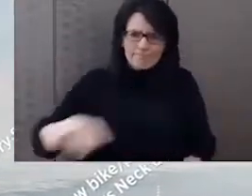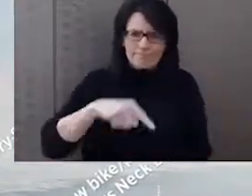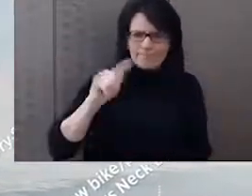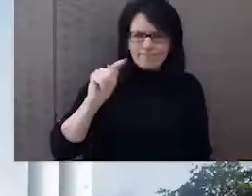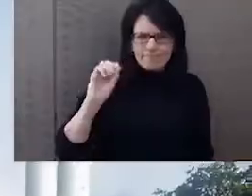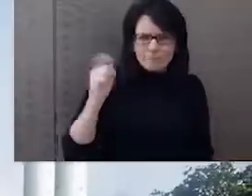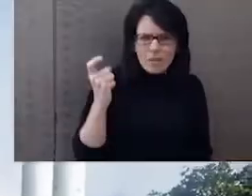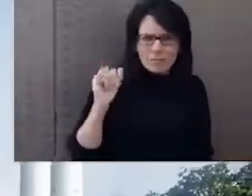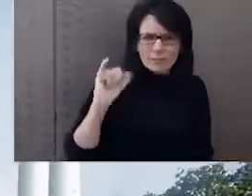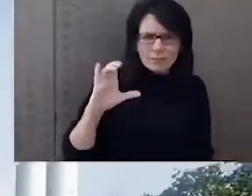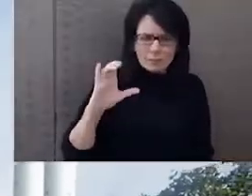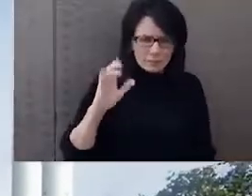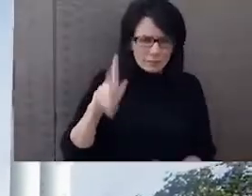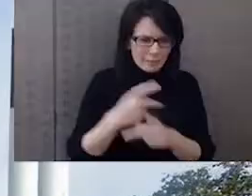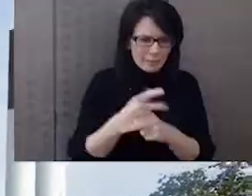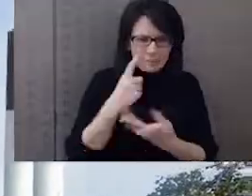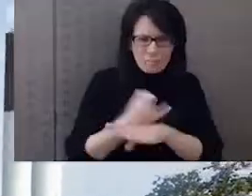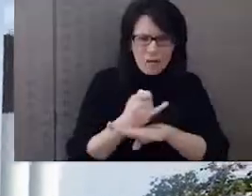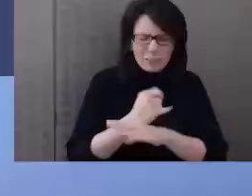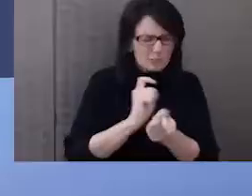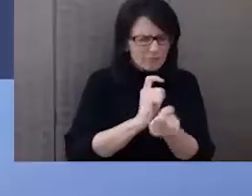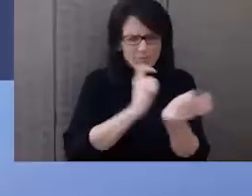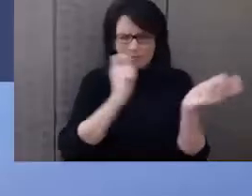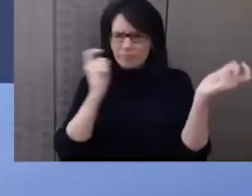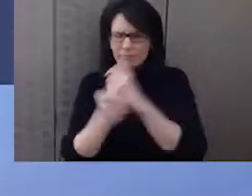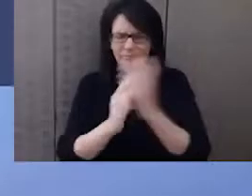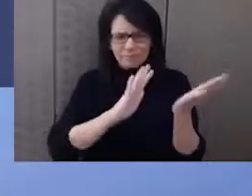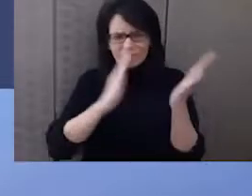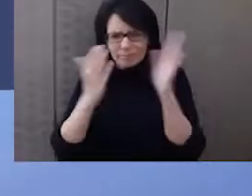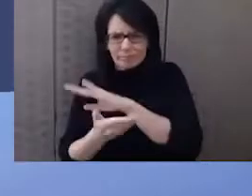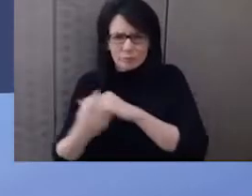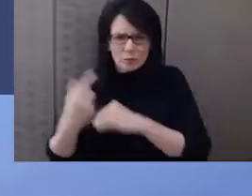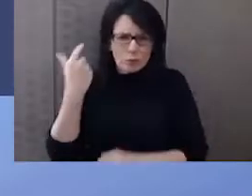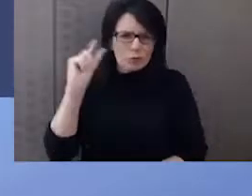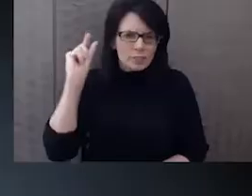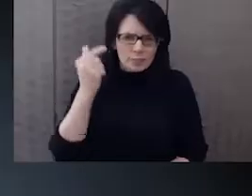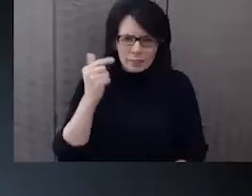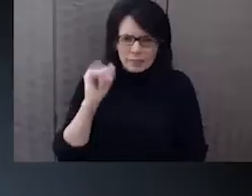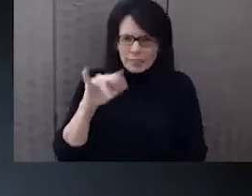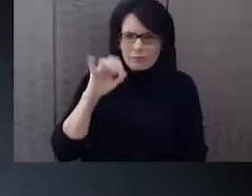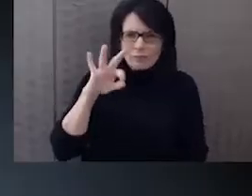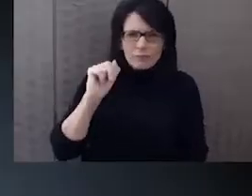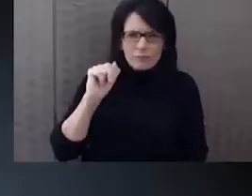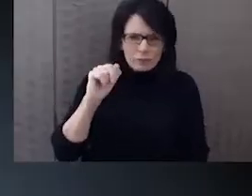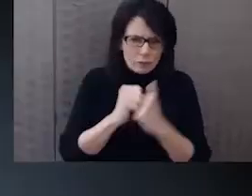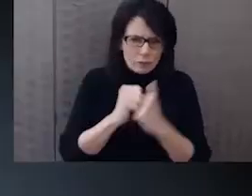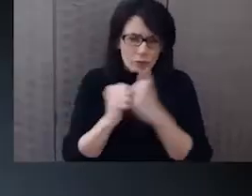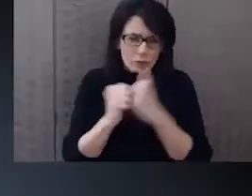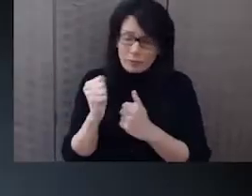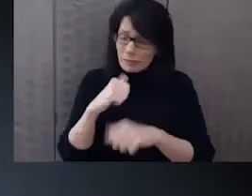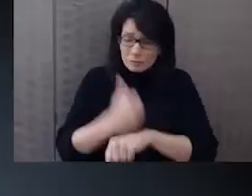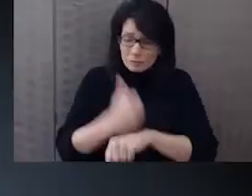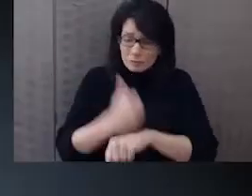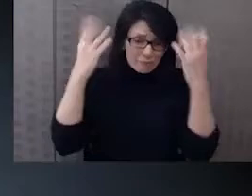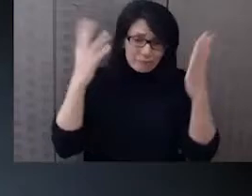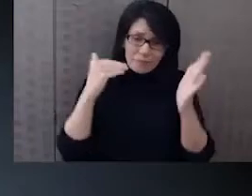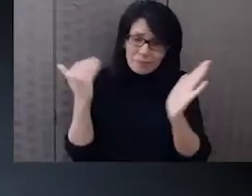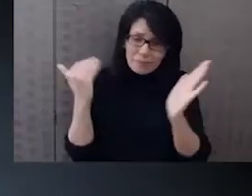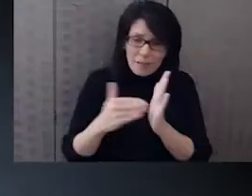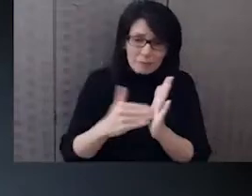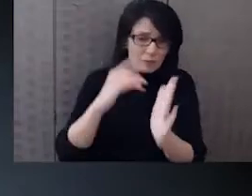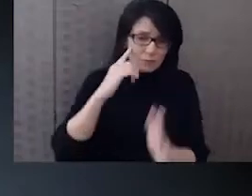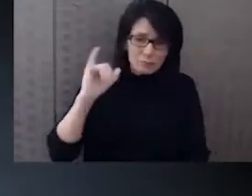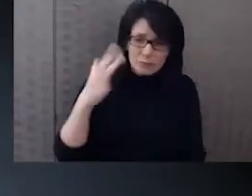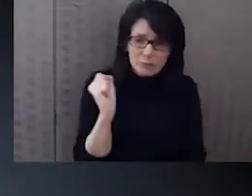island into green infrastructure, creating thousands of jobs. NLP has always been able to support directly impacted